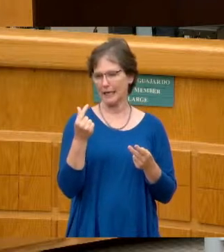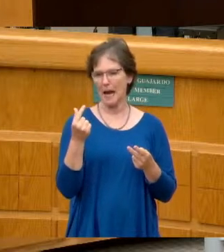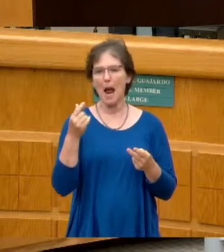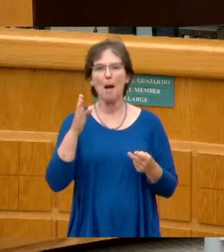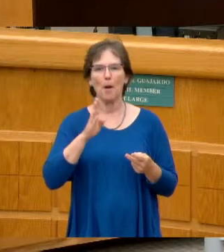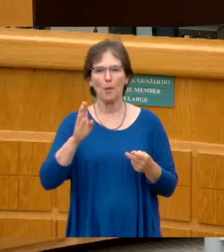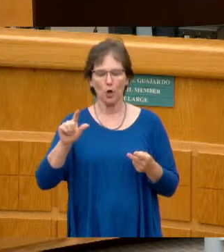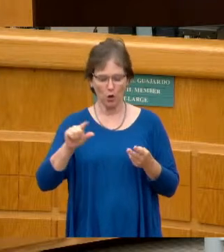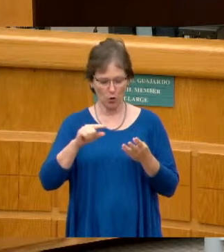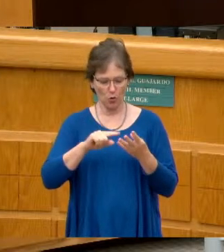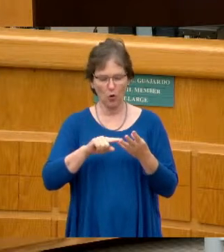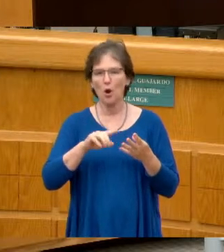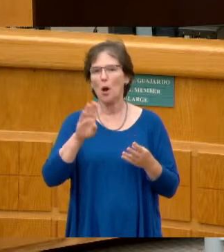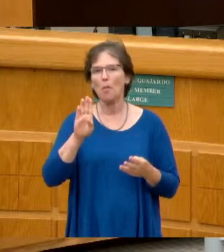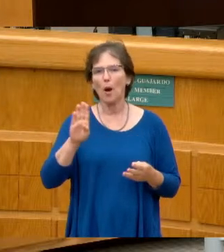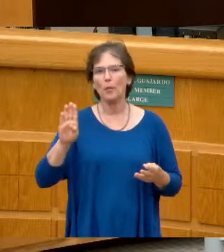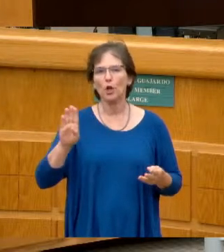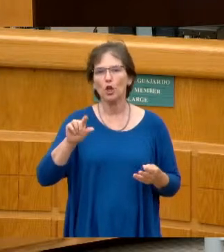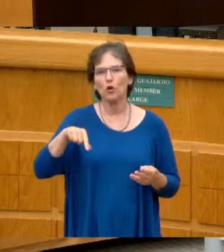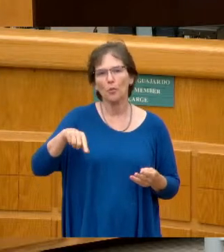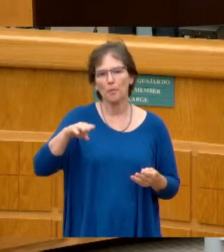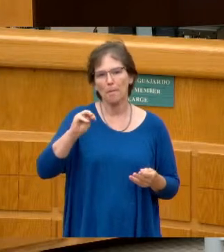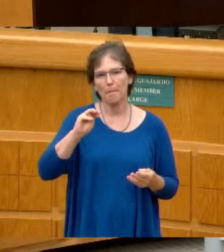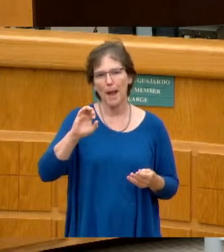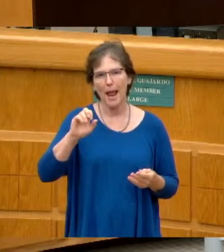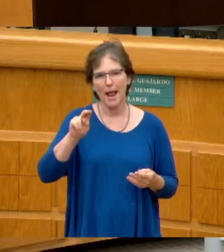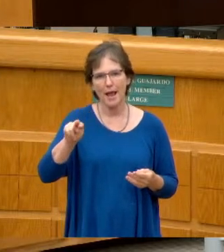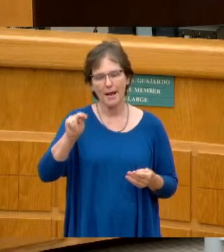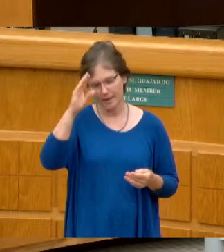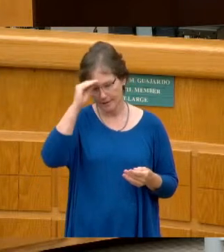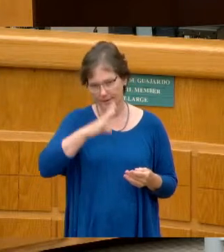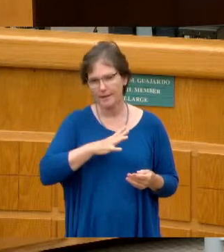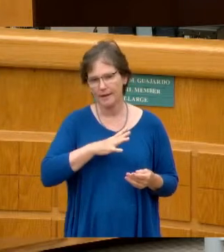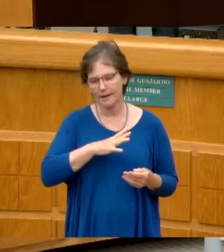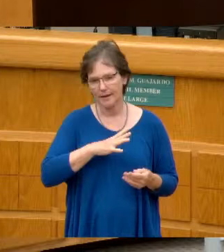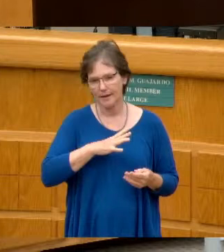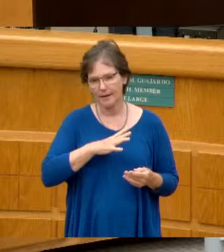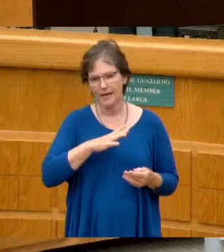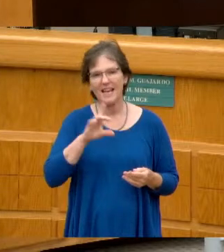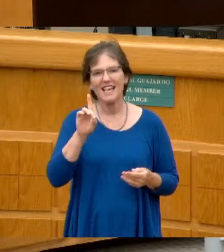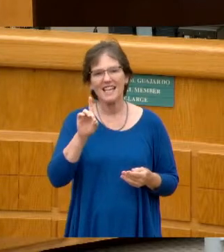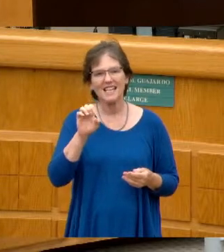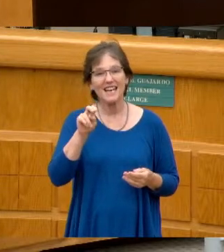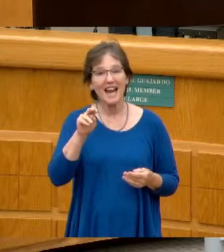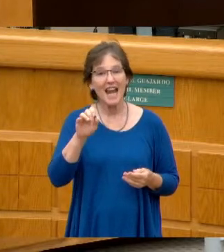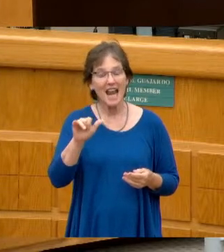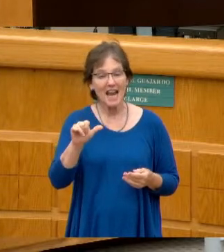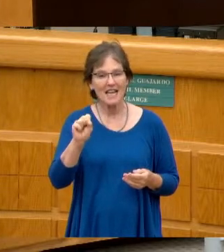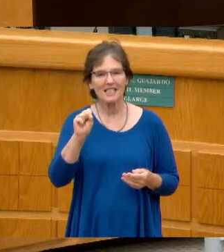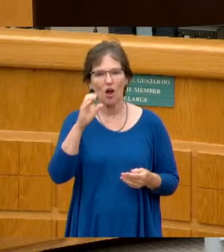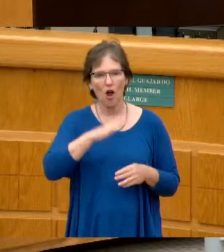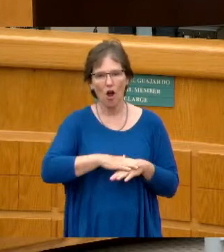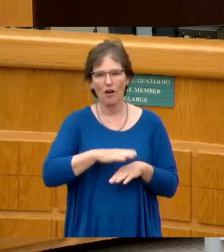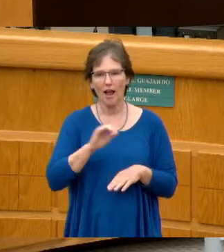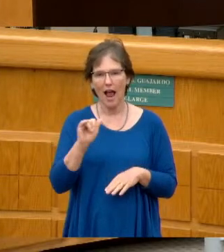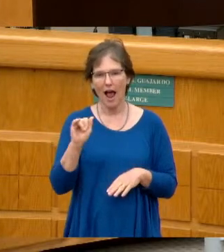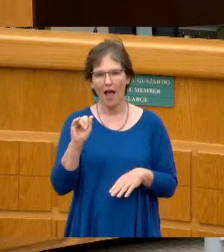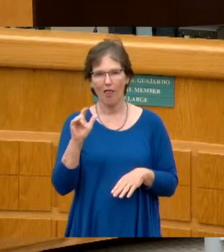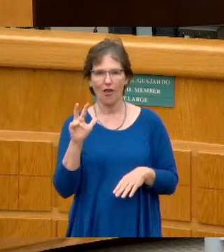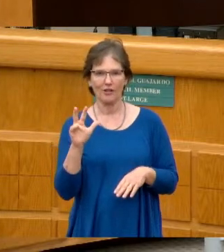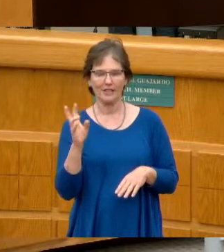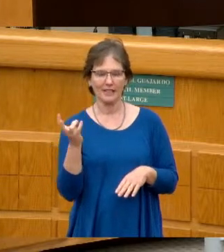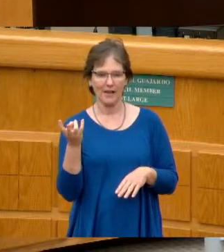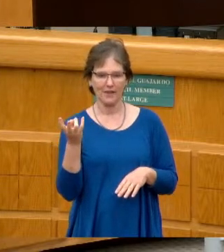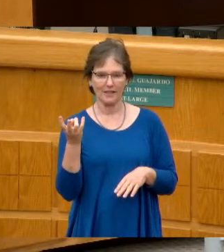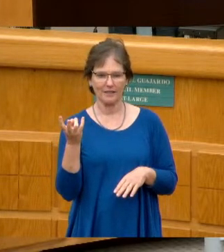maybe even start staying there and eating and enjoying the time of family togetherness or with friends at the restaurants.